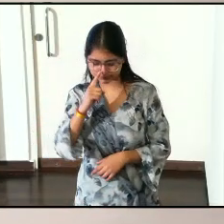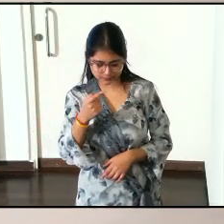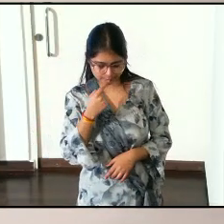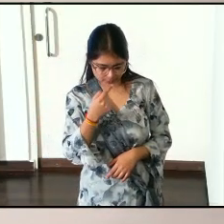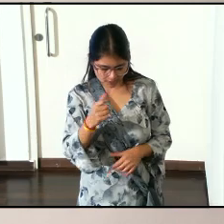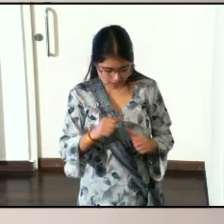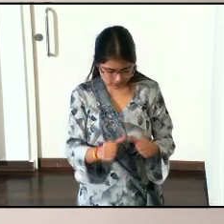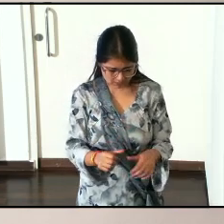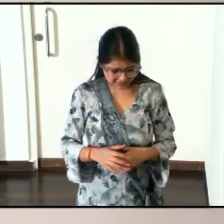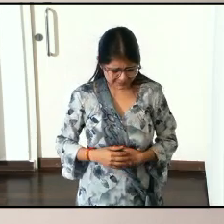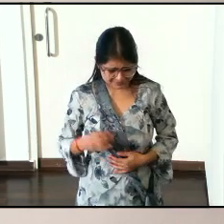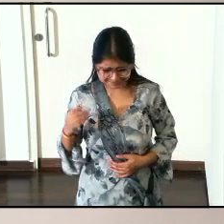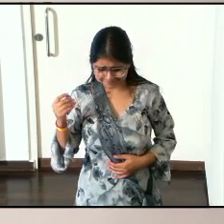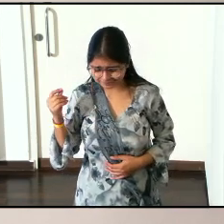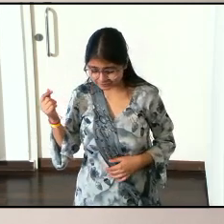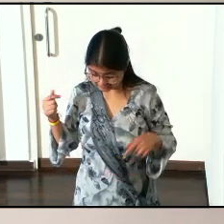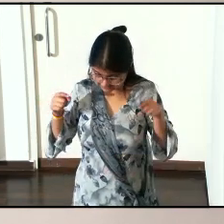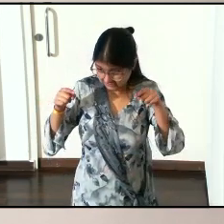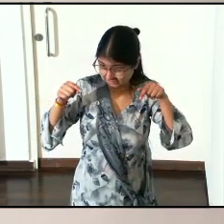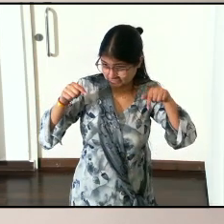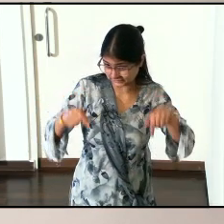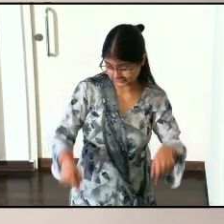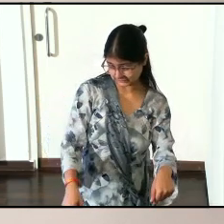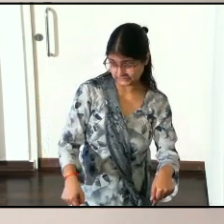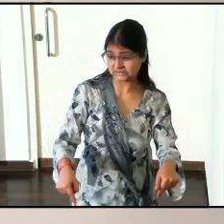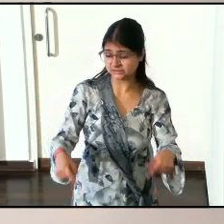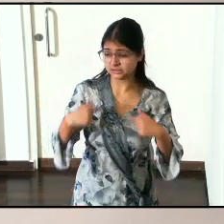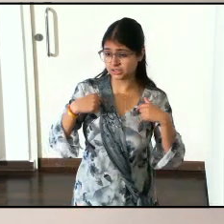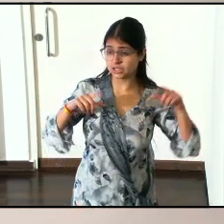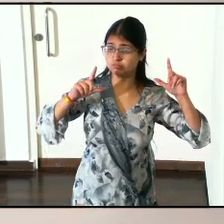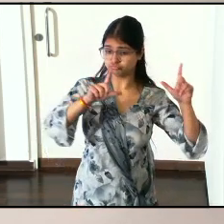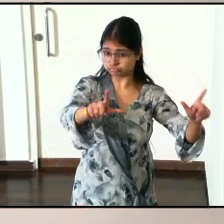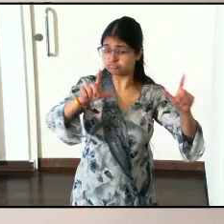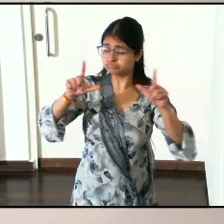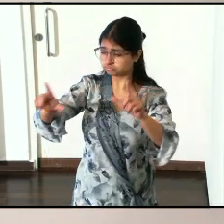In this exhibition, there weren't,